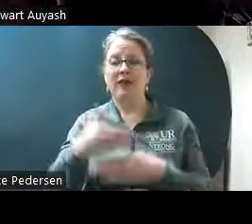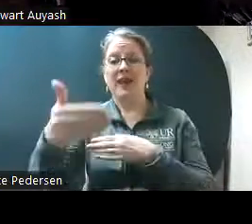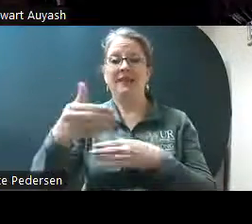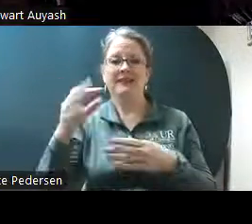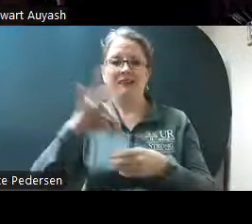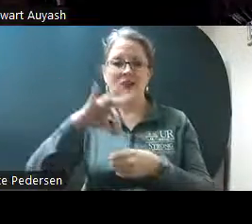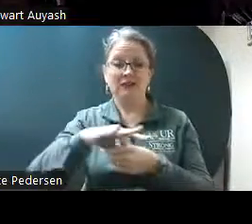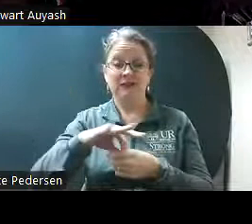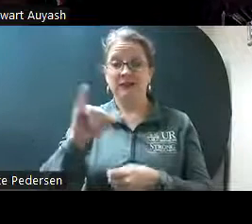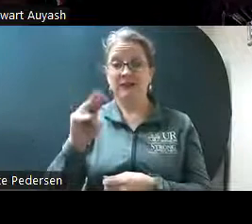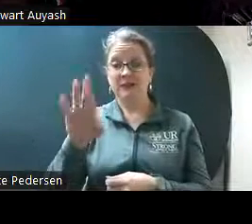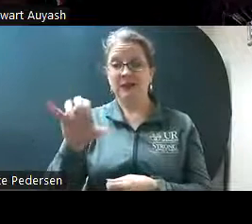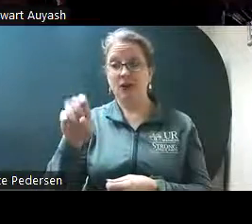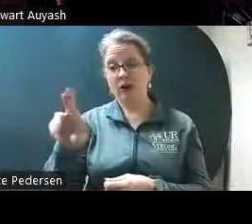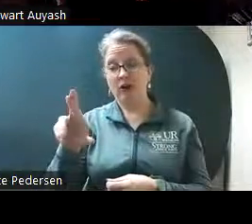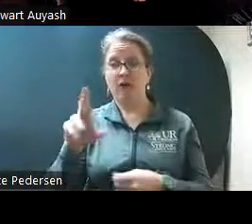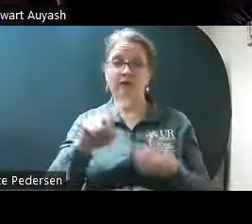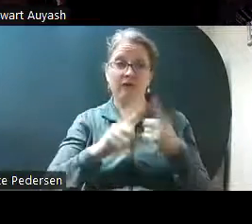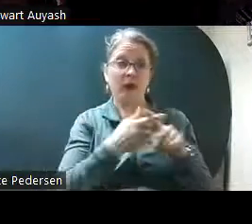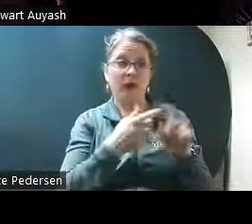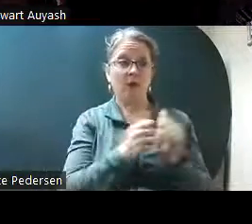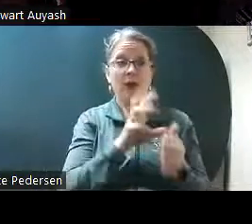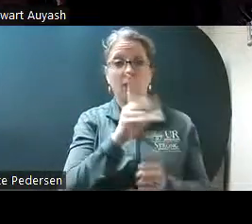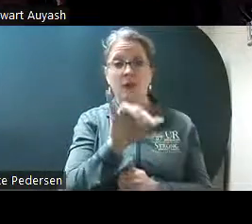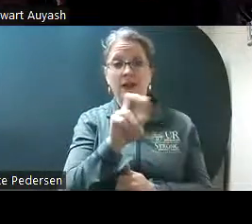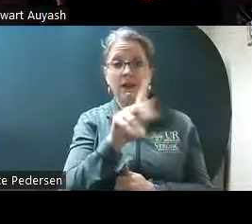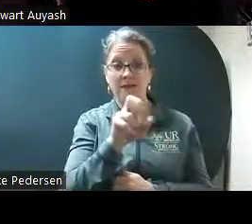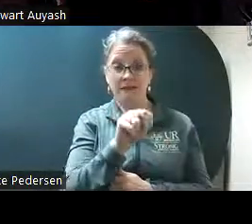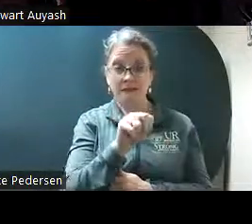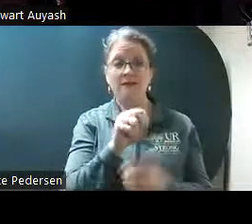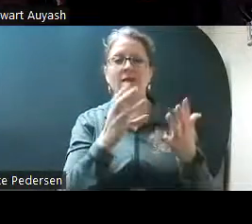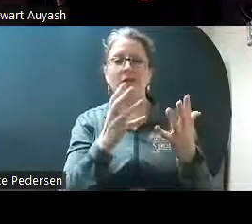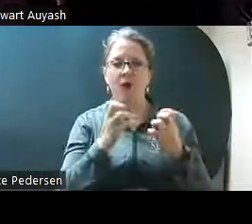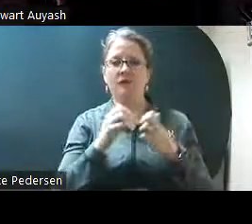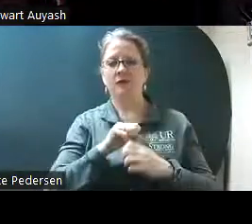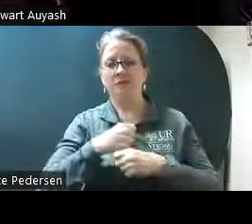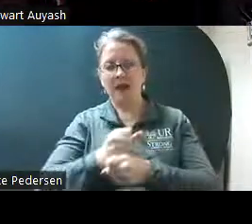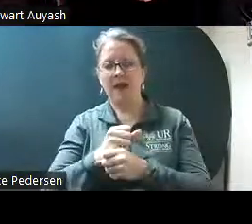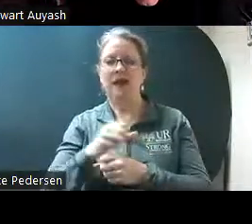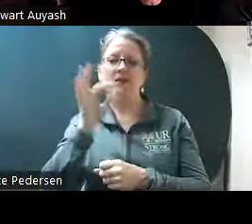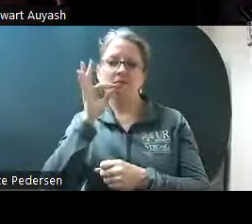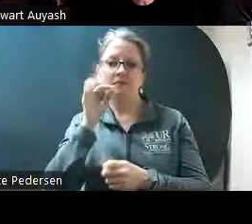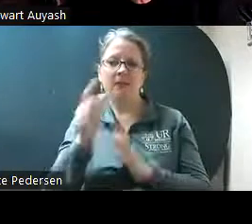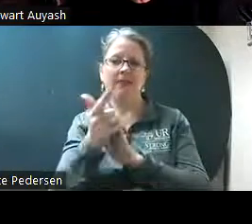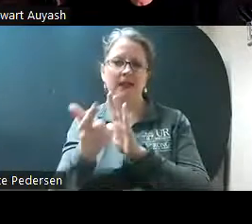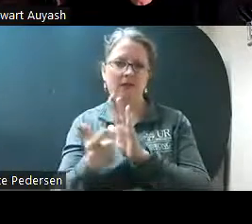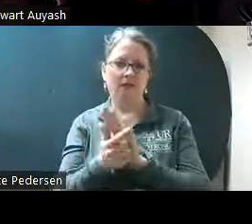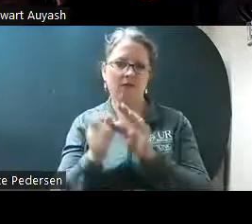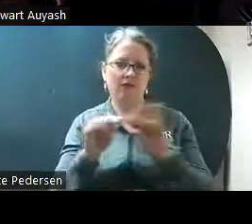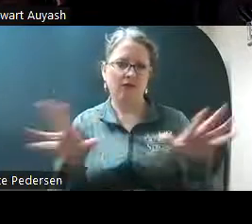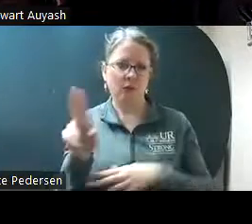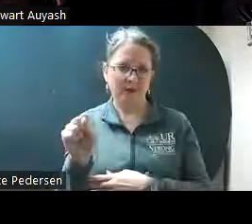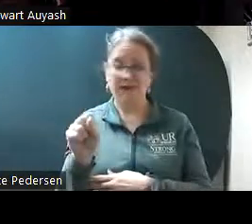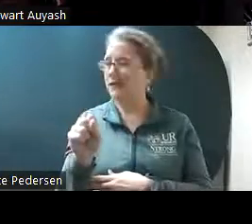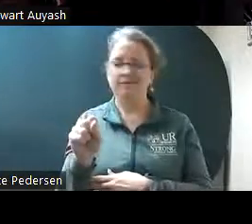going to do, thanks to his friend Willie Nelson, is they were going to make the decriminalization of marijuana happen. That did not happen for